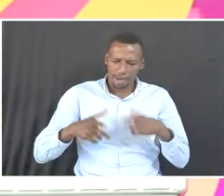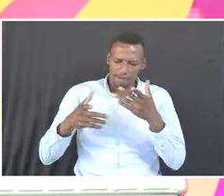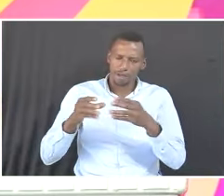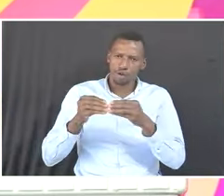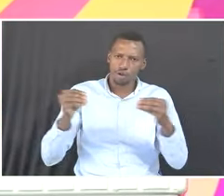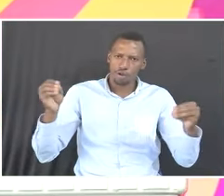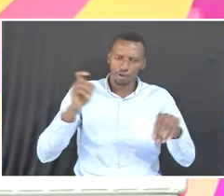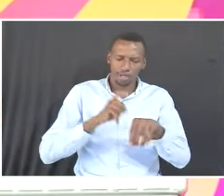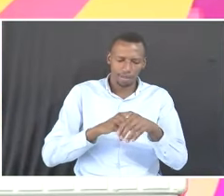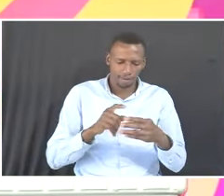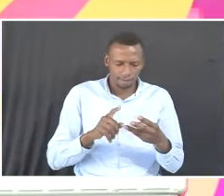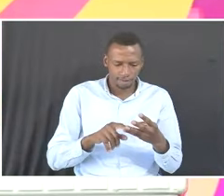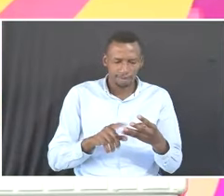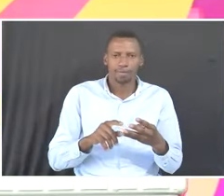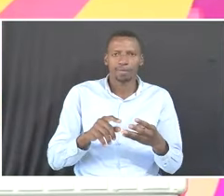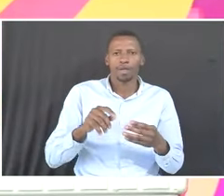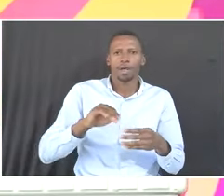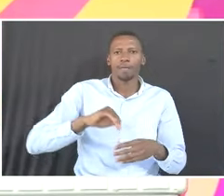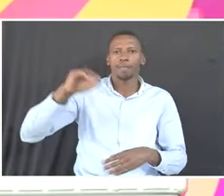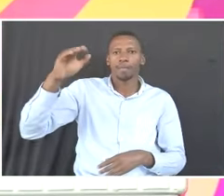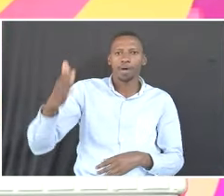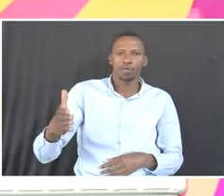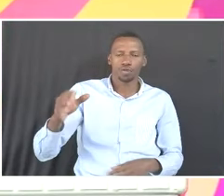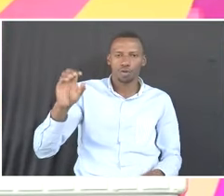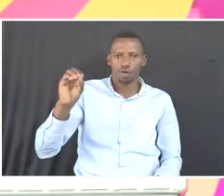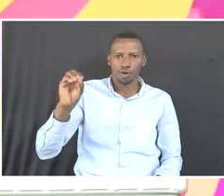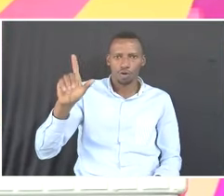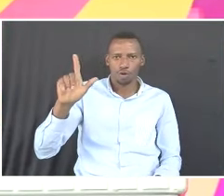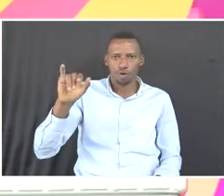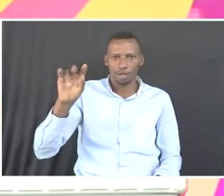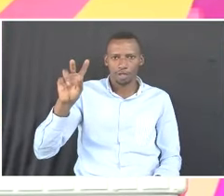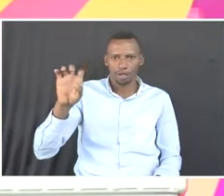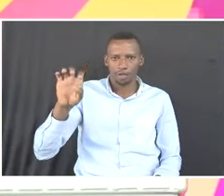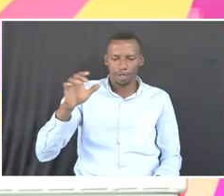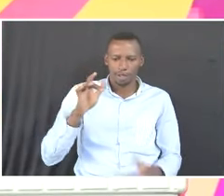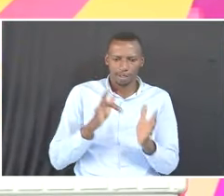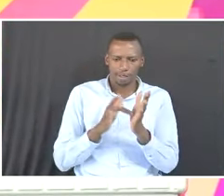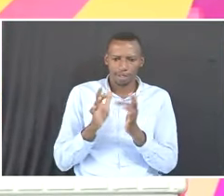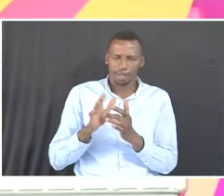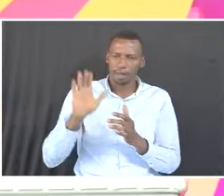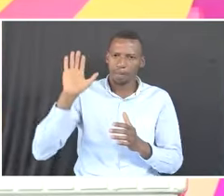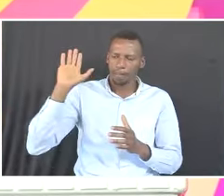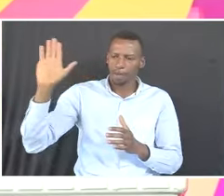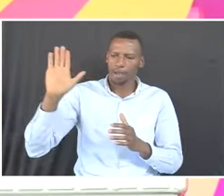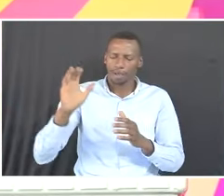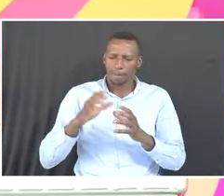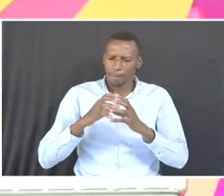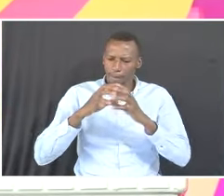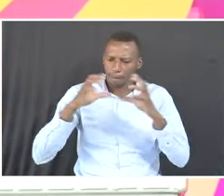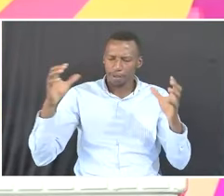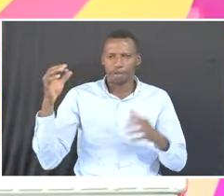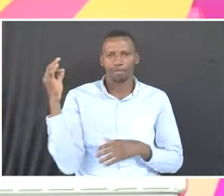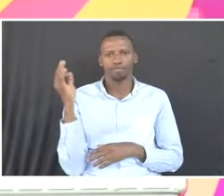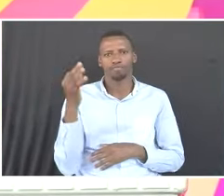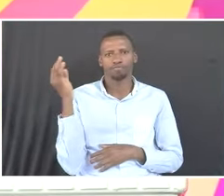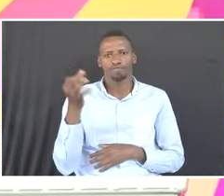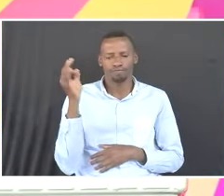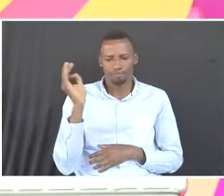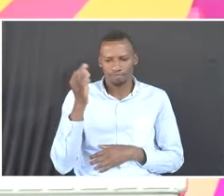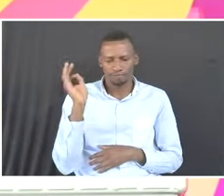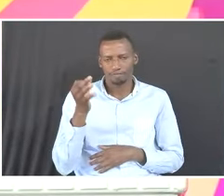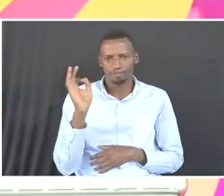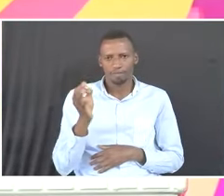Olives, Jesus, the great sermon on his second coming Christ, that's where he gave it. From Mount Olives,